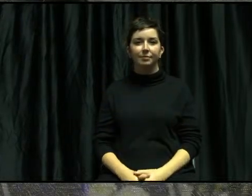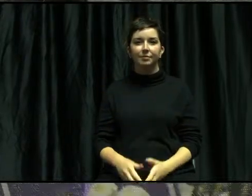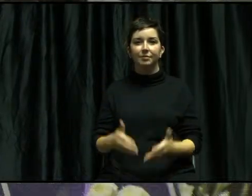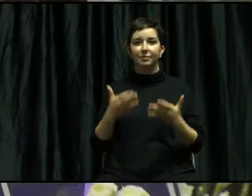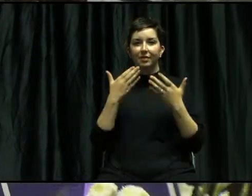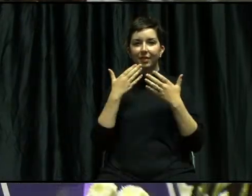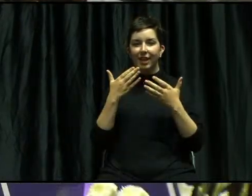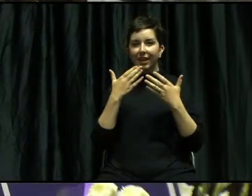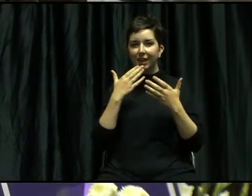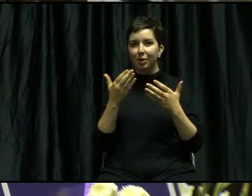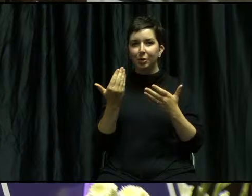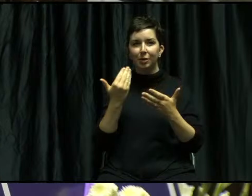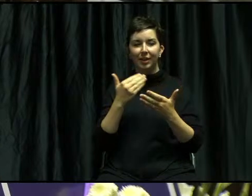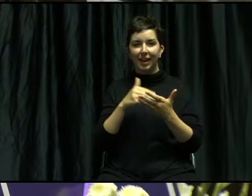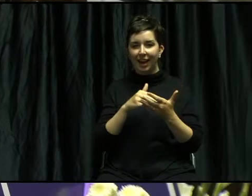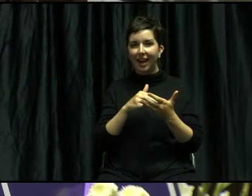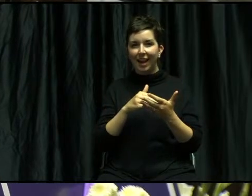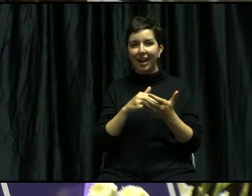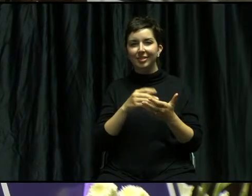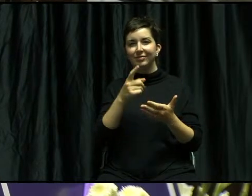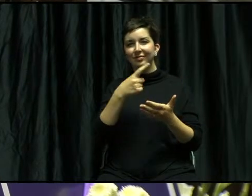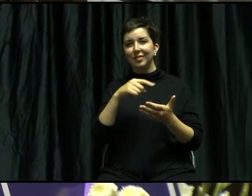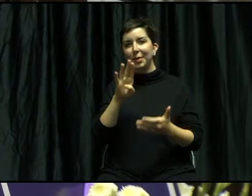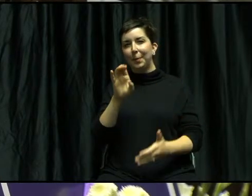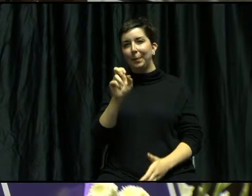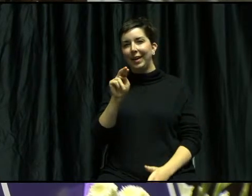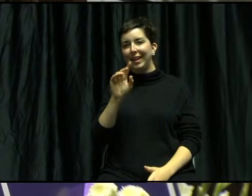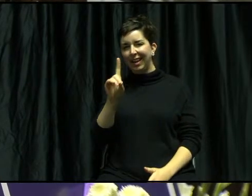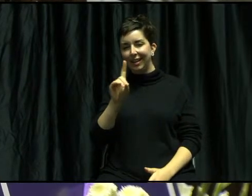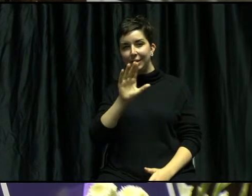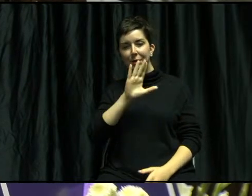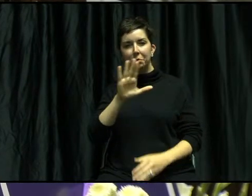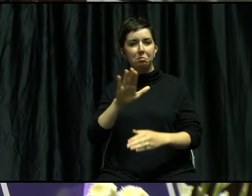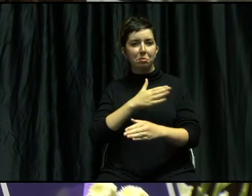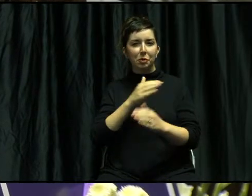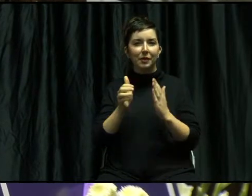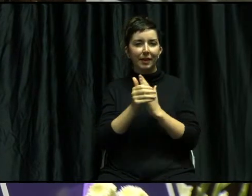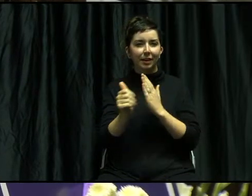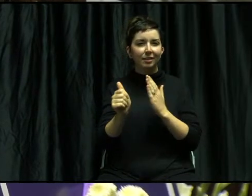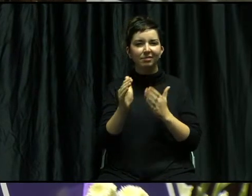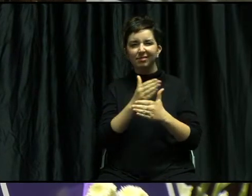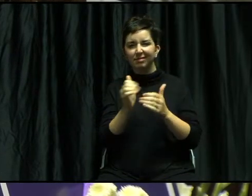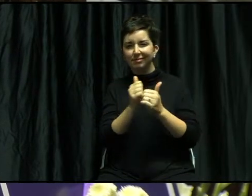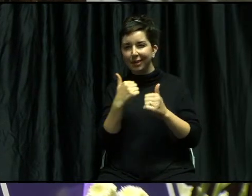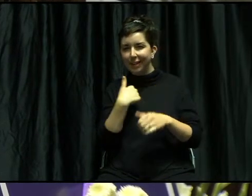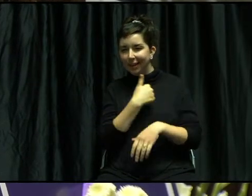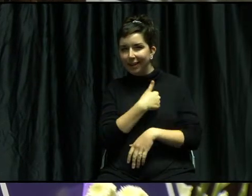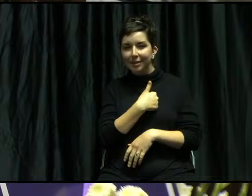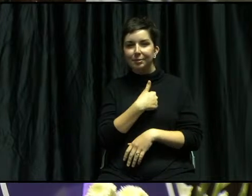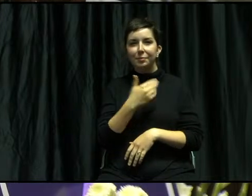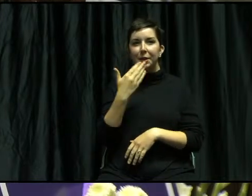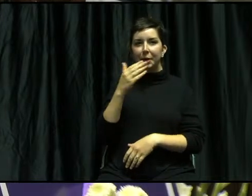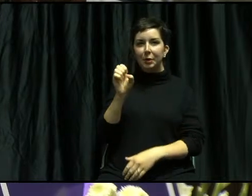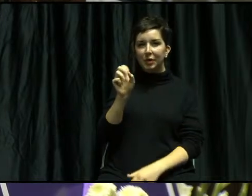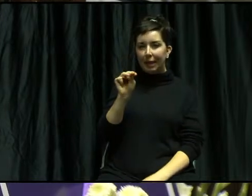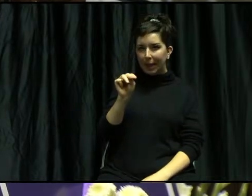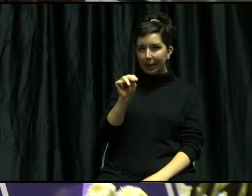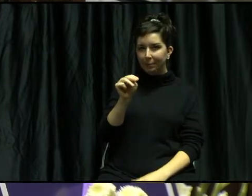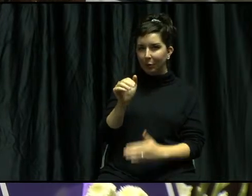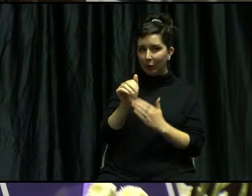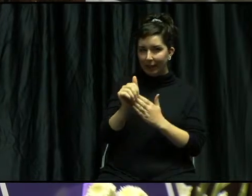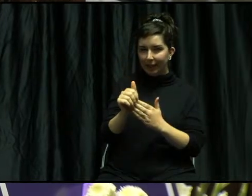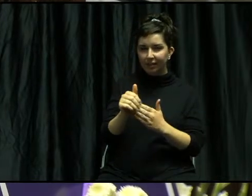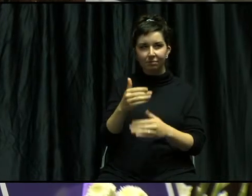Thank you again, Weber State University Symphonic Band, for sharing your amazing talents with us. Thank you, Sam.